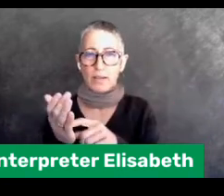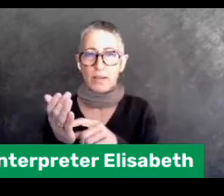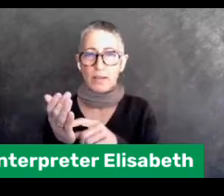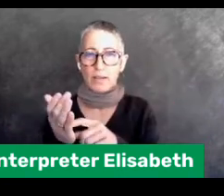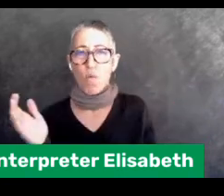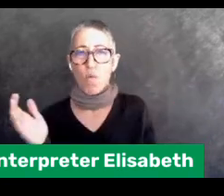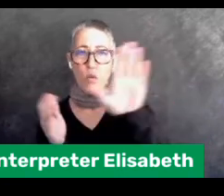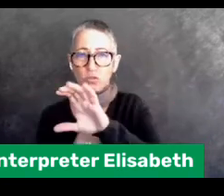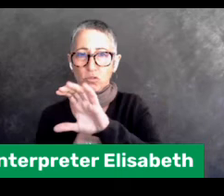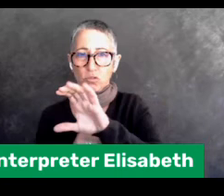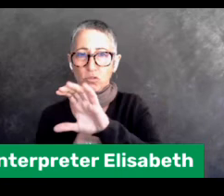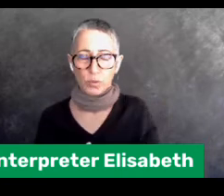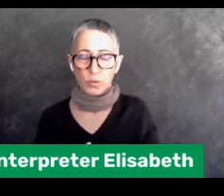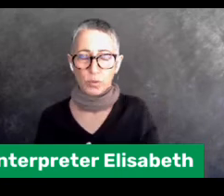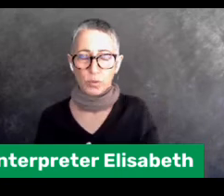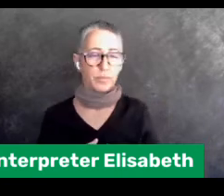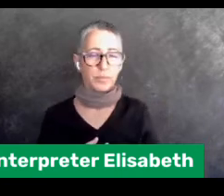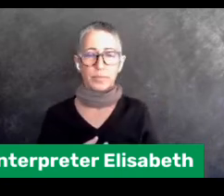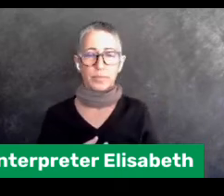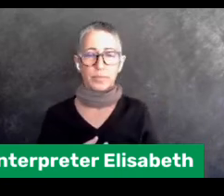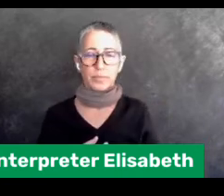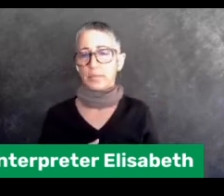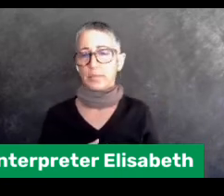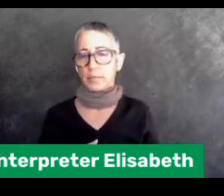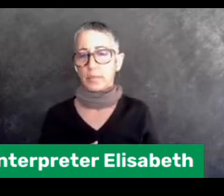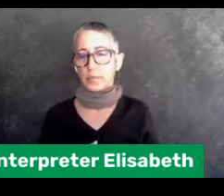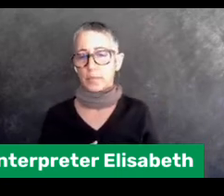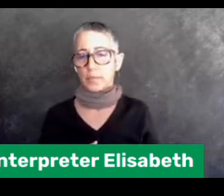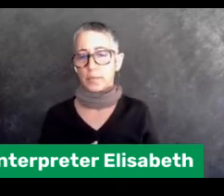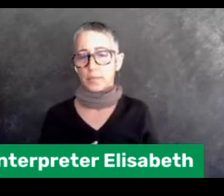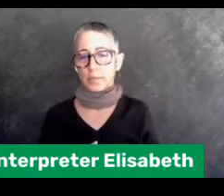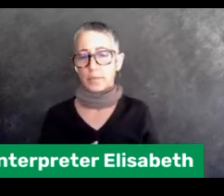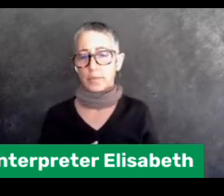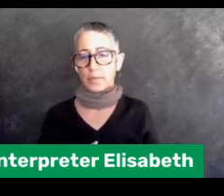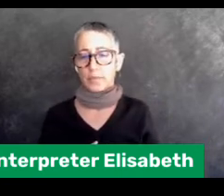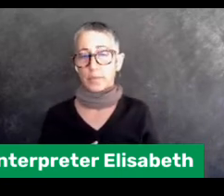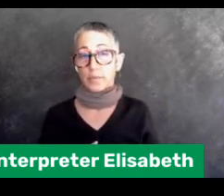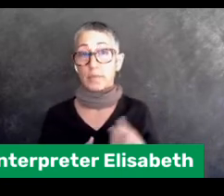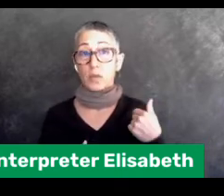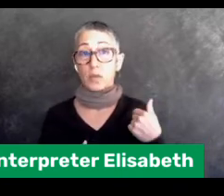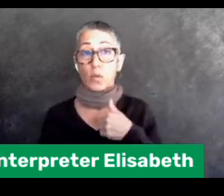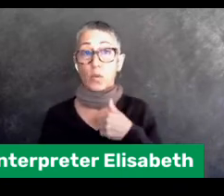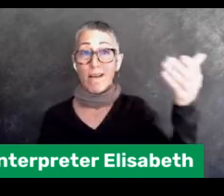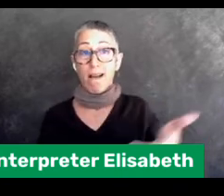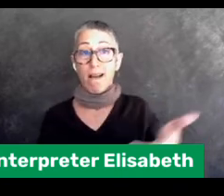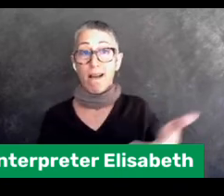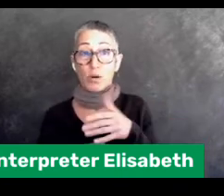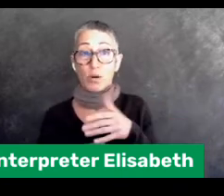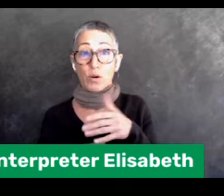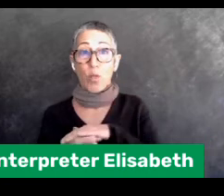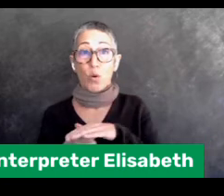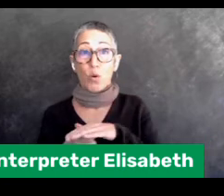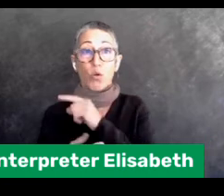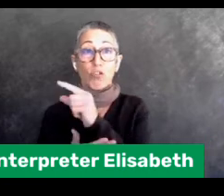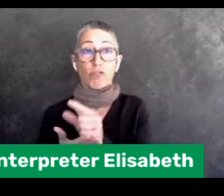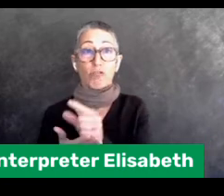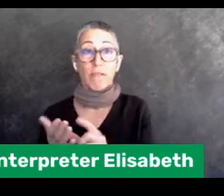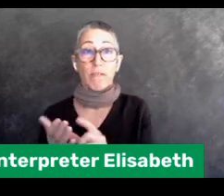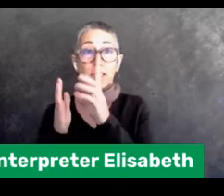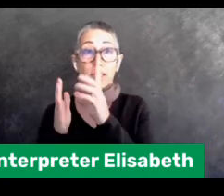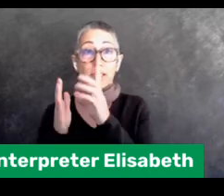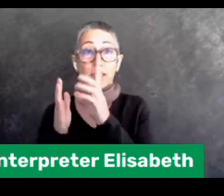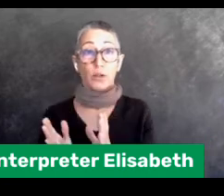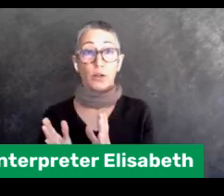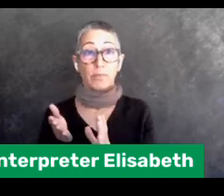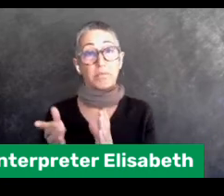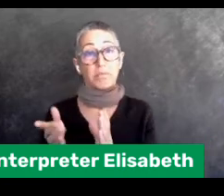and throughout, honestly. We hired a local graphic designer to design us a beautiful logo that